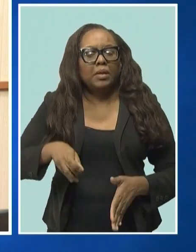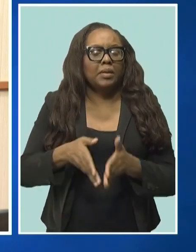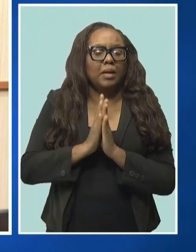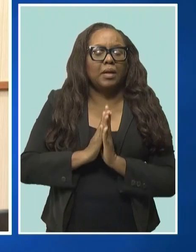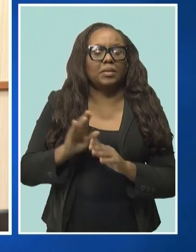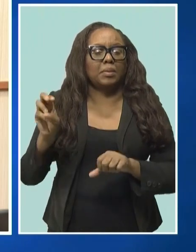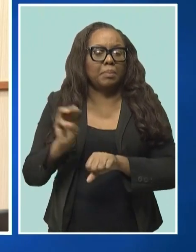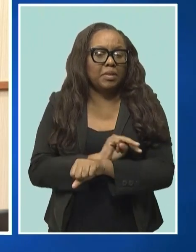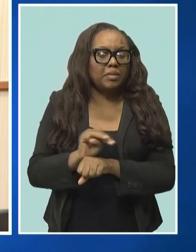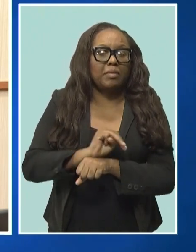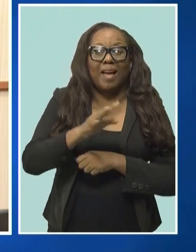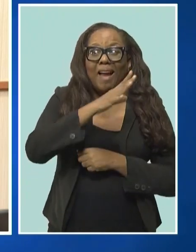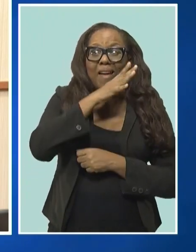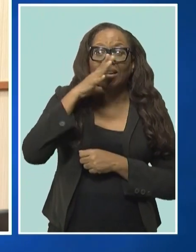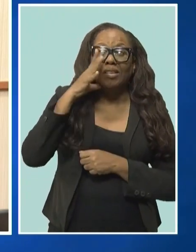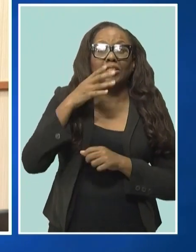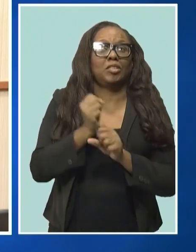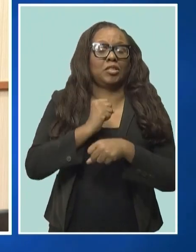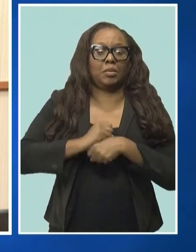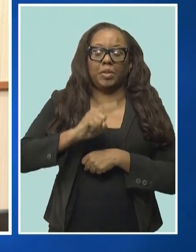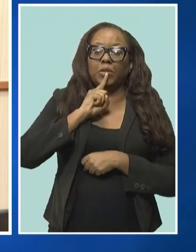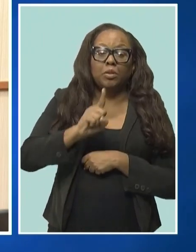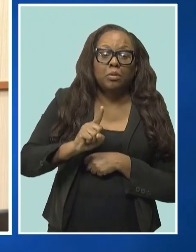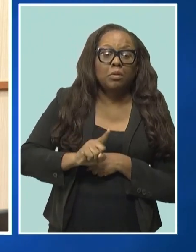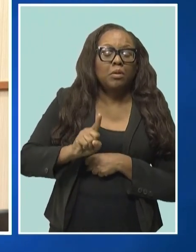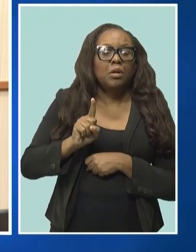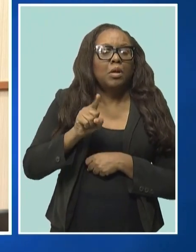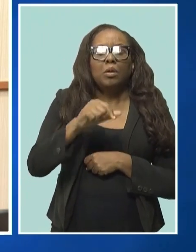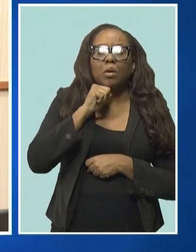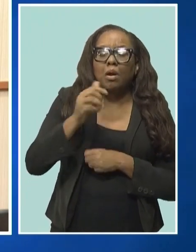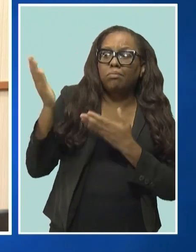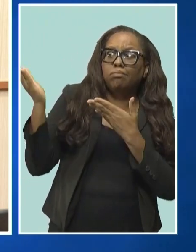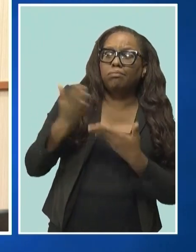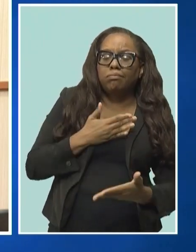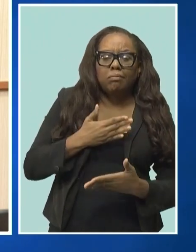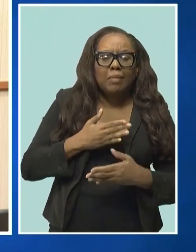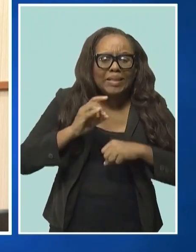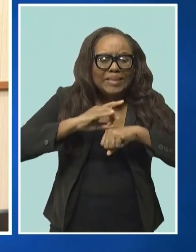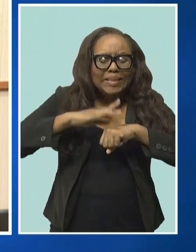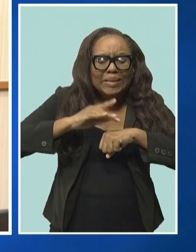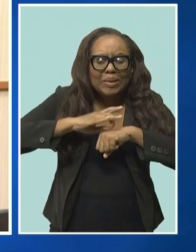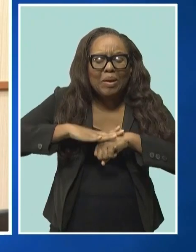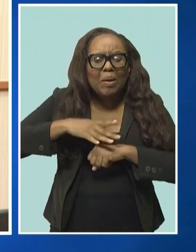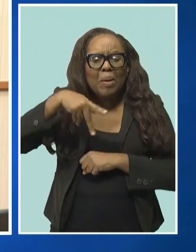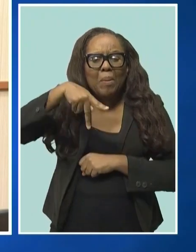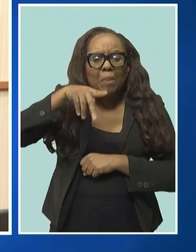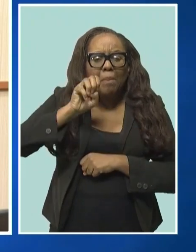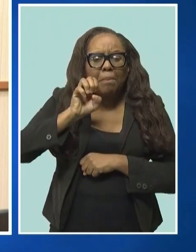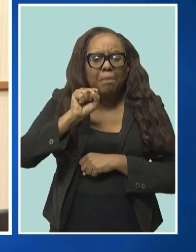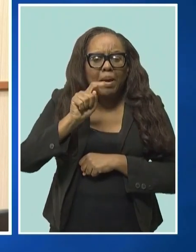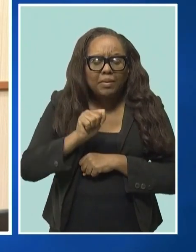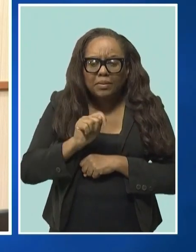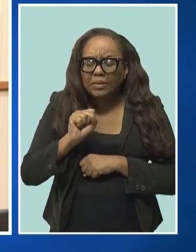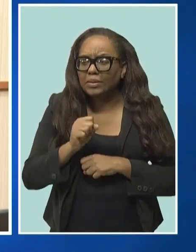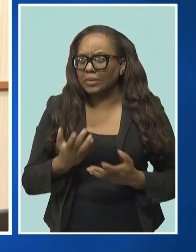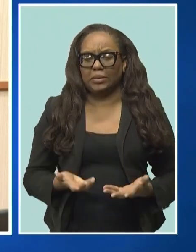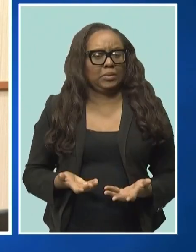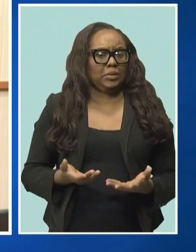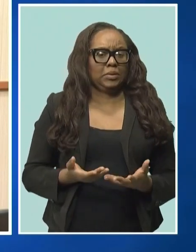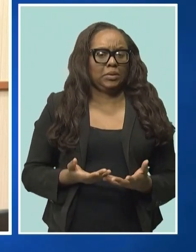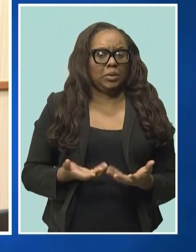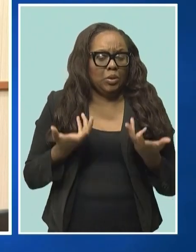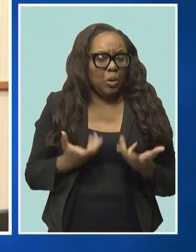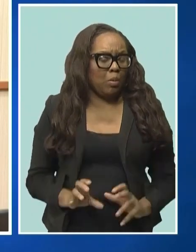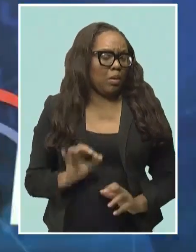Agriculture, right, to ensure that they're not bringing in pests and invasive species that can pose problems to our local agricultural